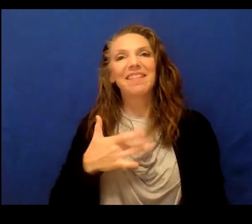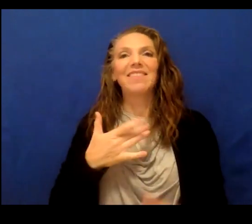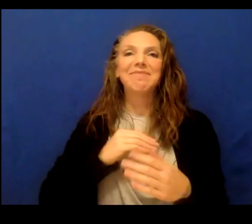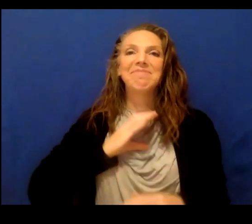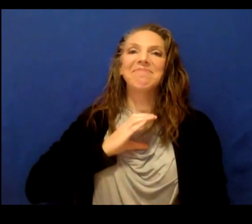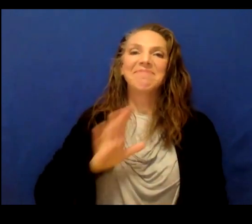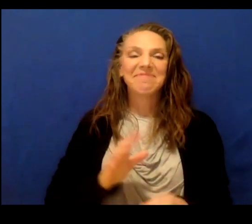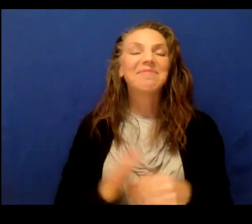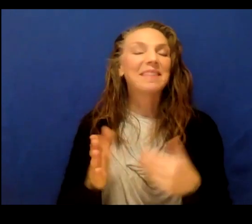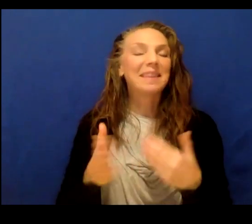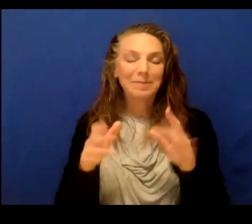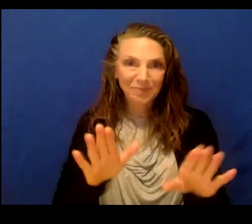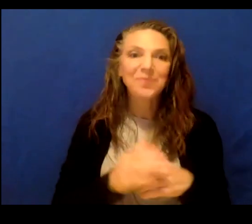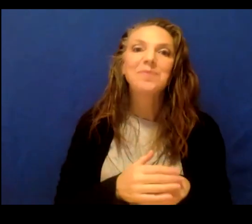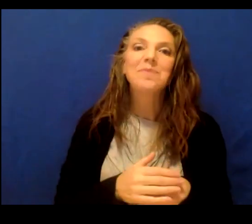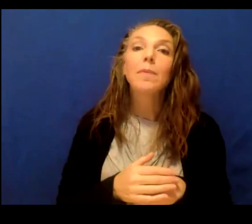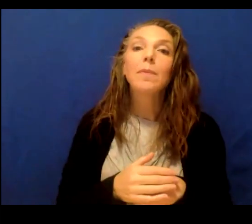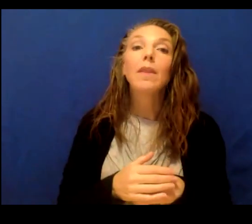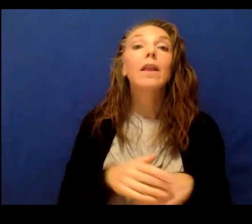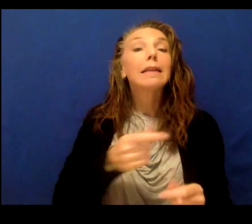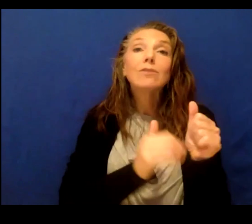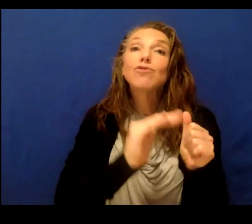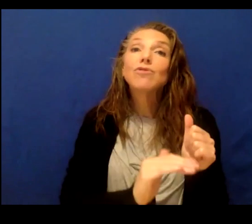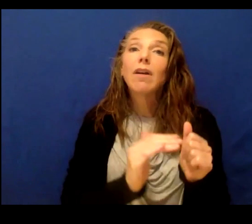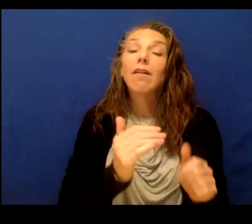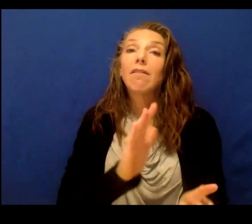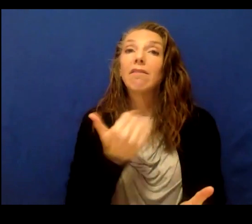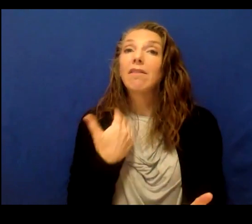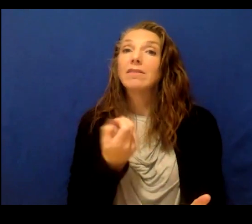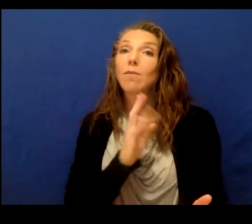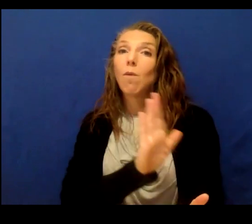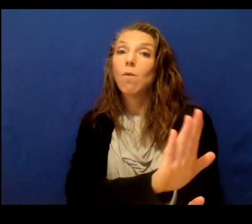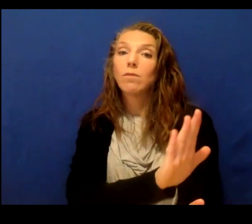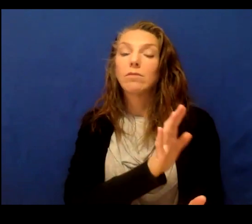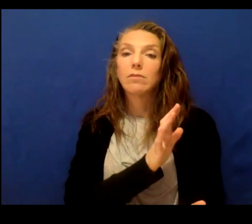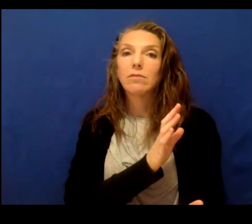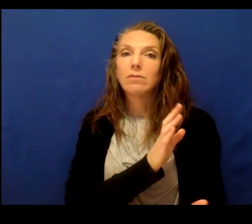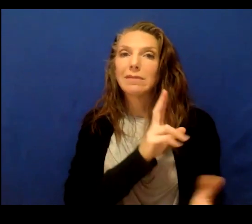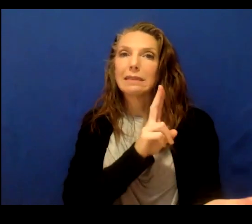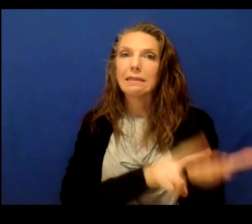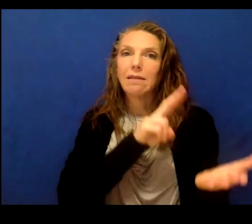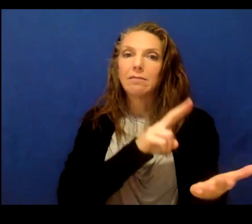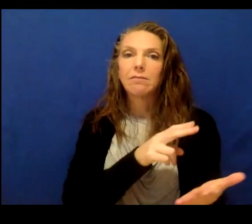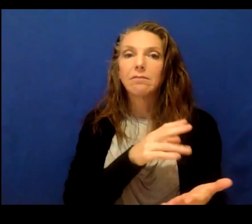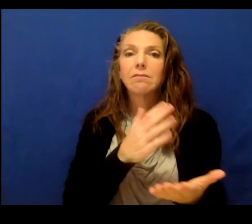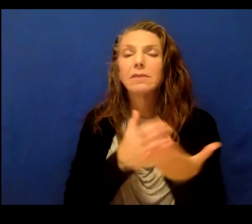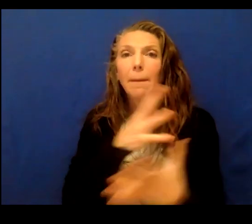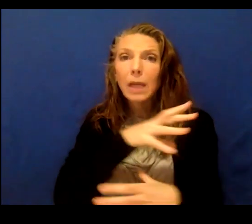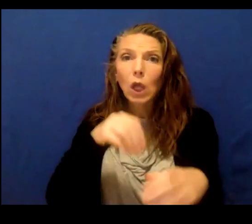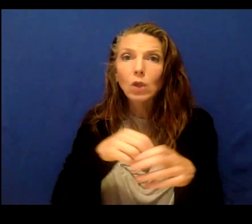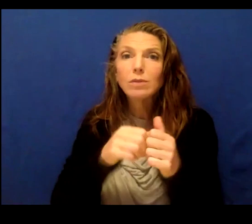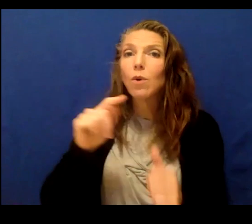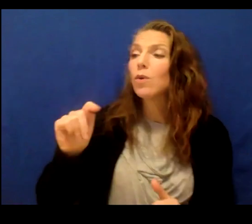them. But what you see is each child has their own unique sign-in. Some of it includes more tracing